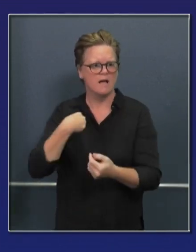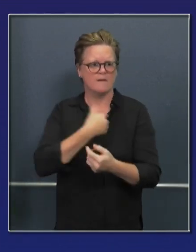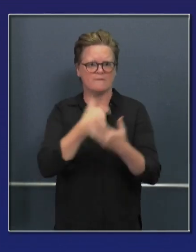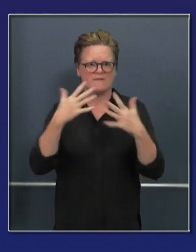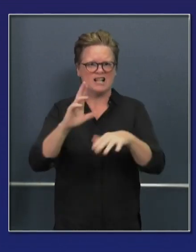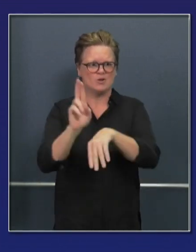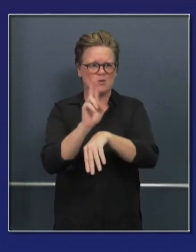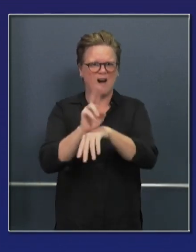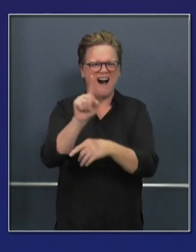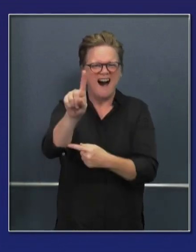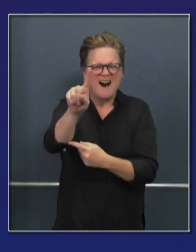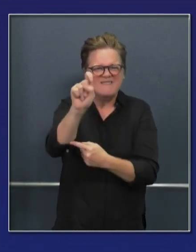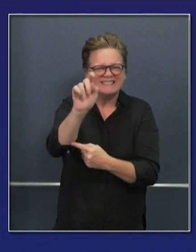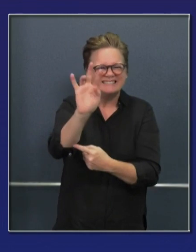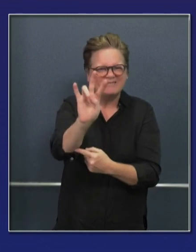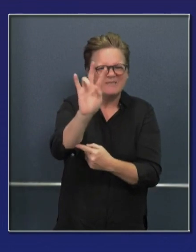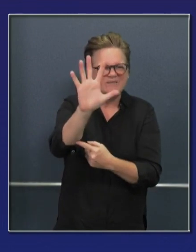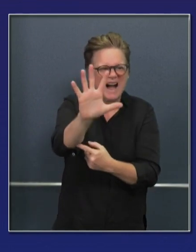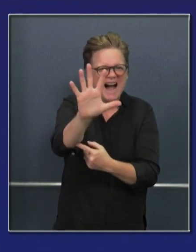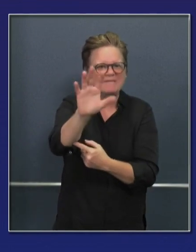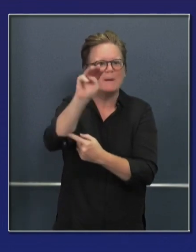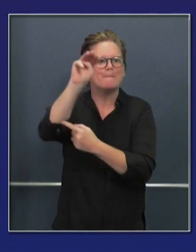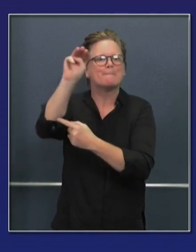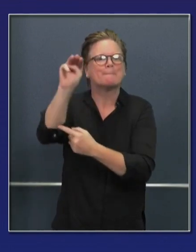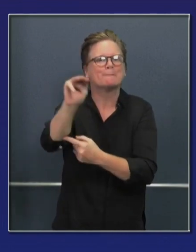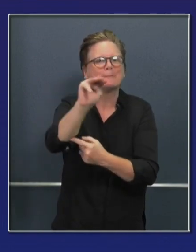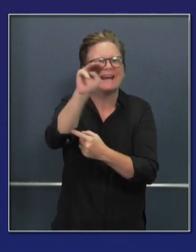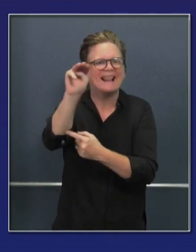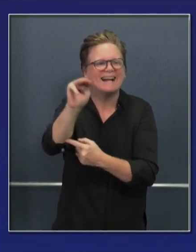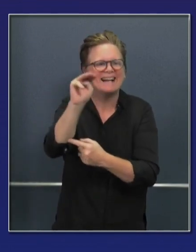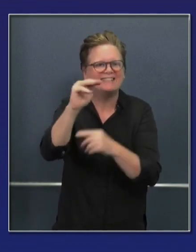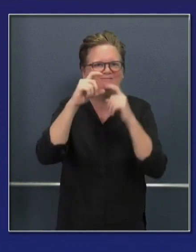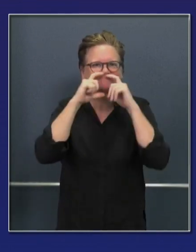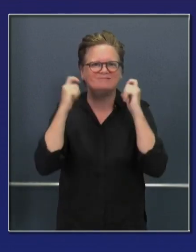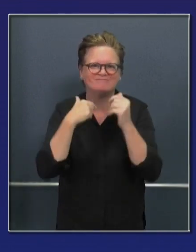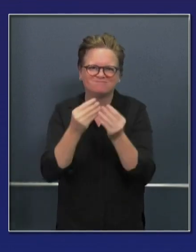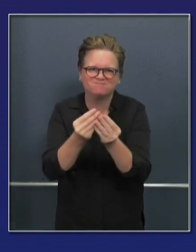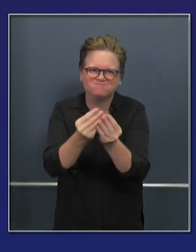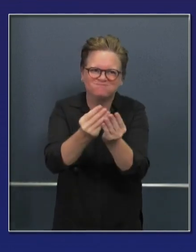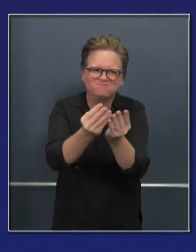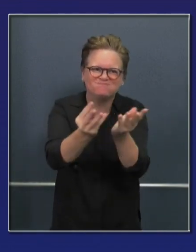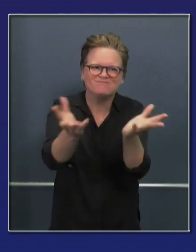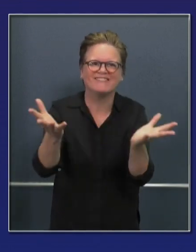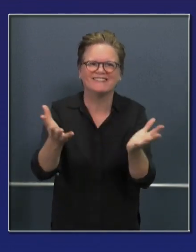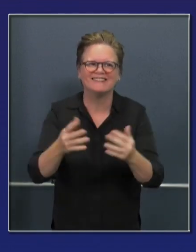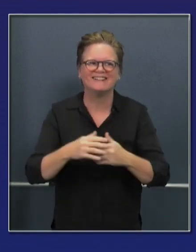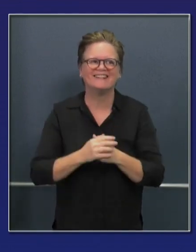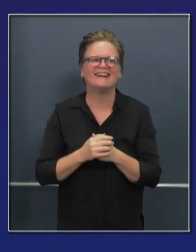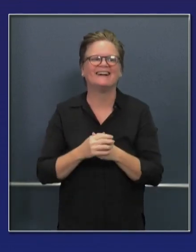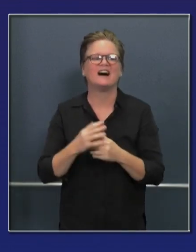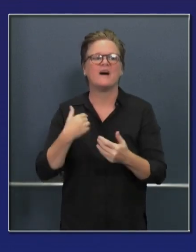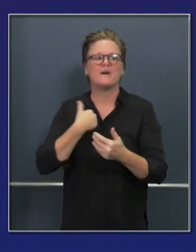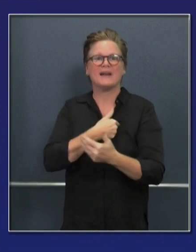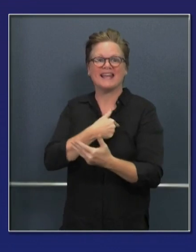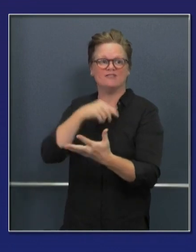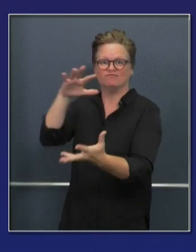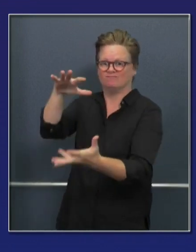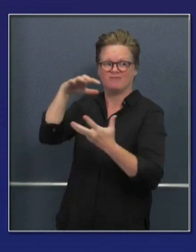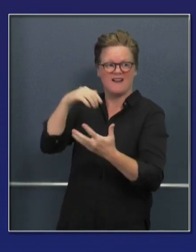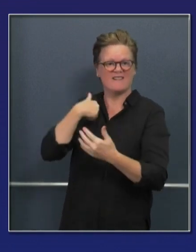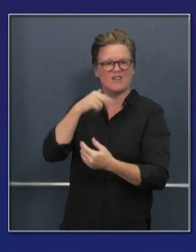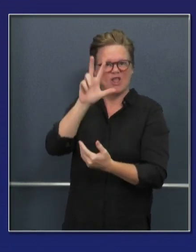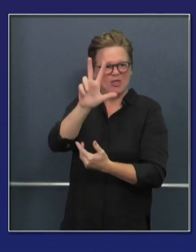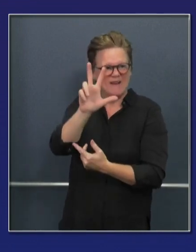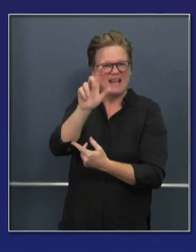are in our inventory. And finally, we received 3.3 million N95 masks just